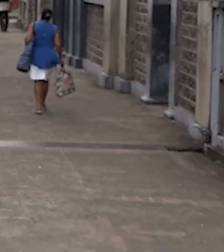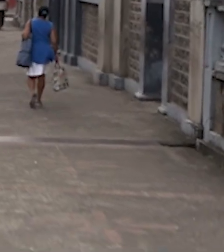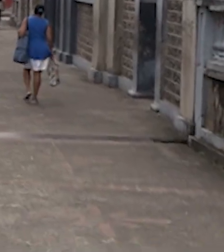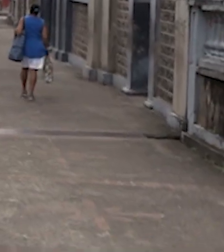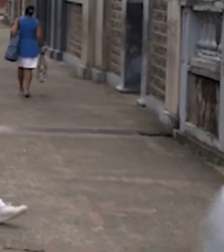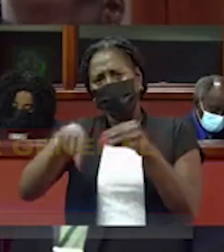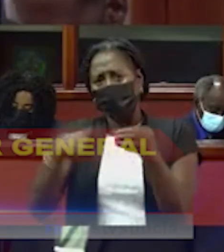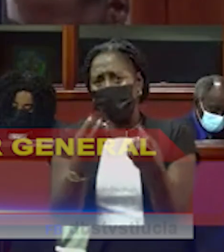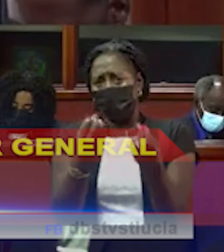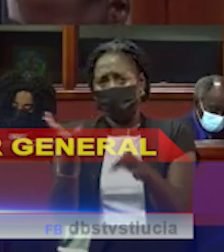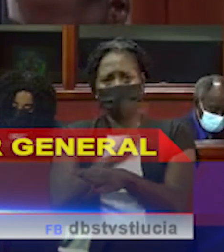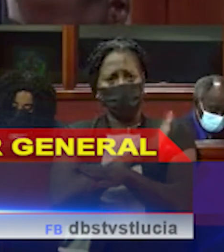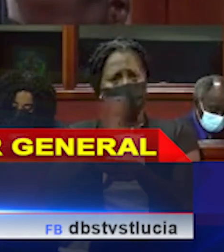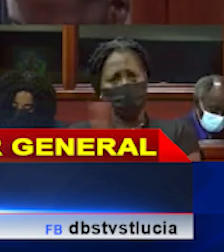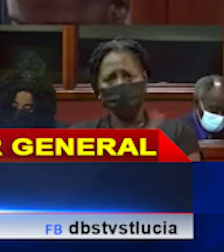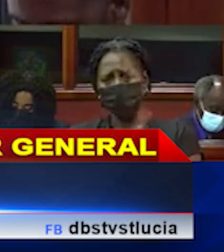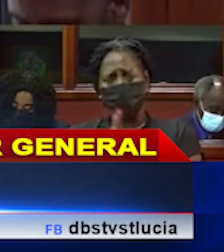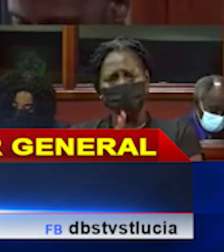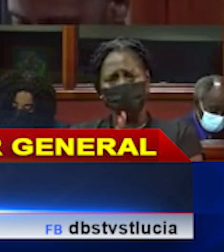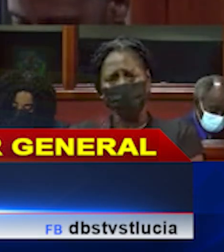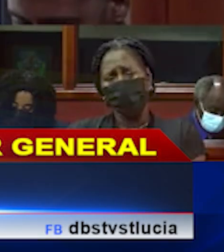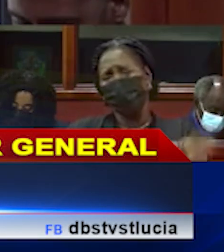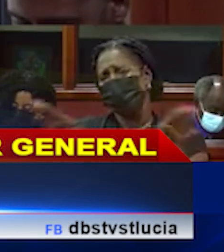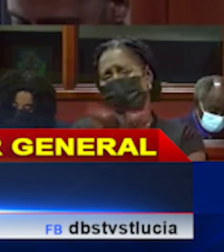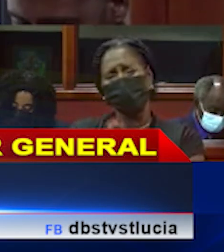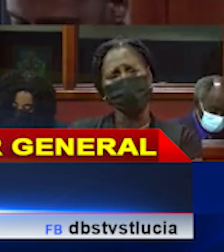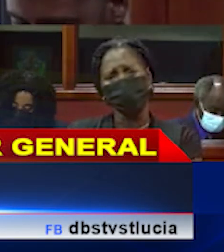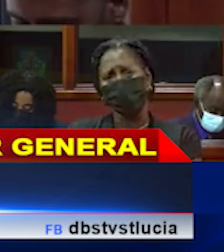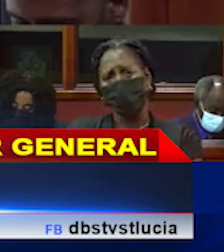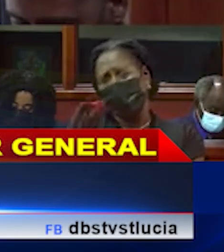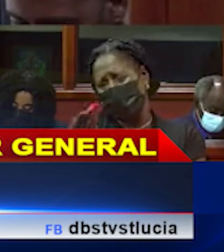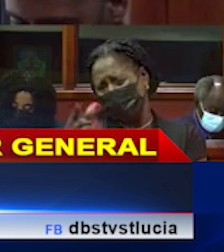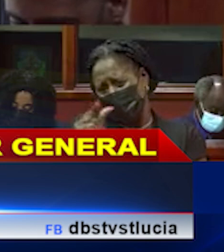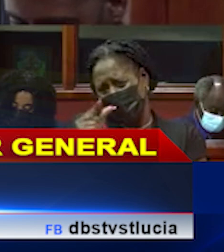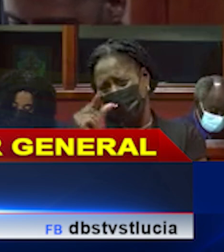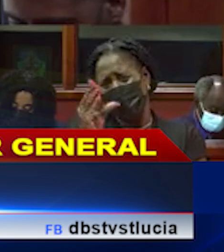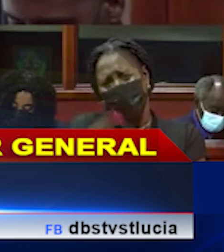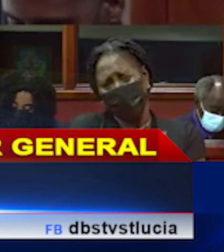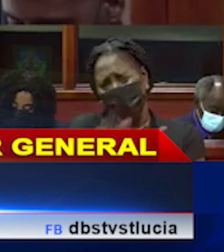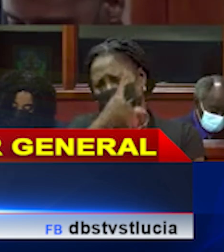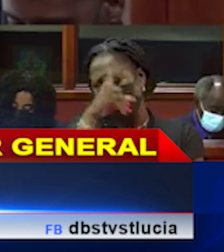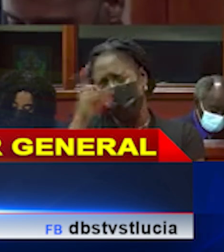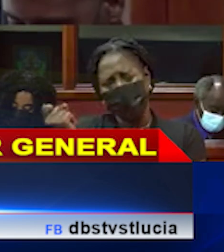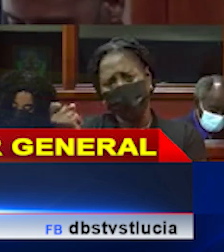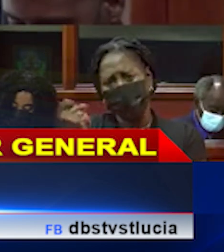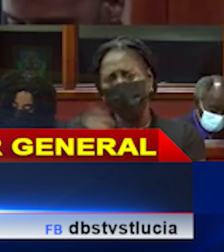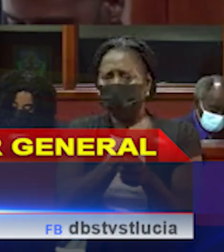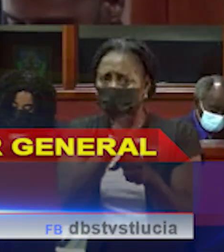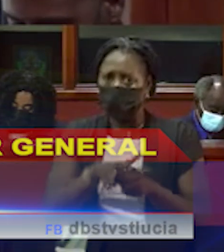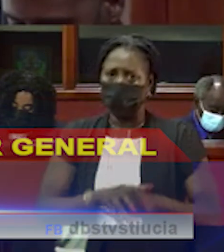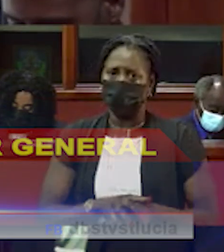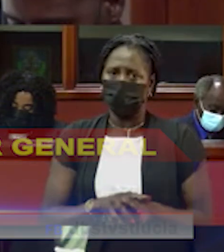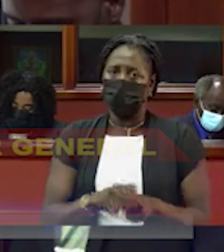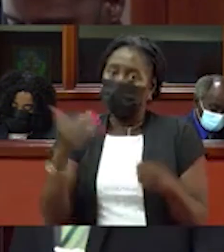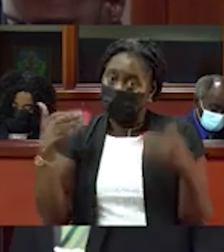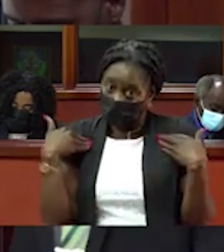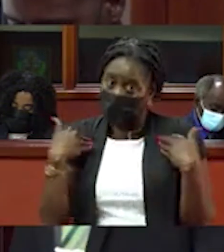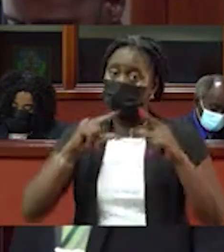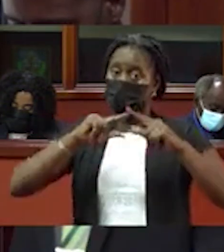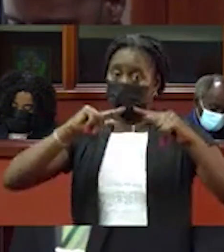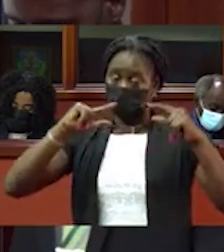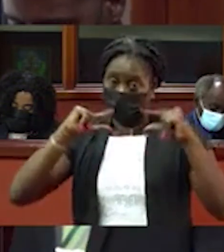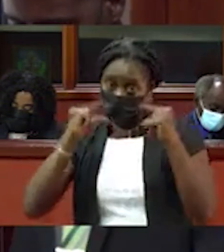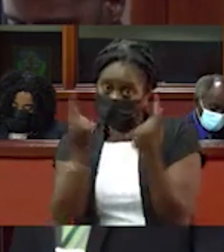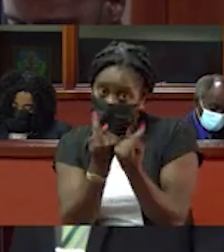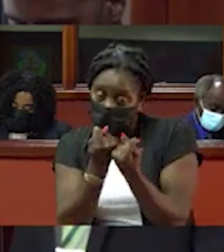many businesses affected by the COVID-19 pandemic and will establish a business recovery unit